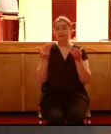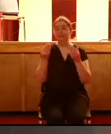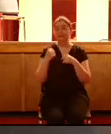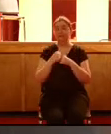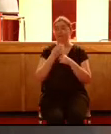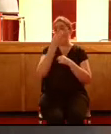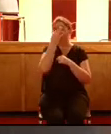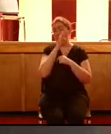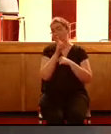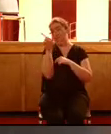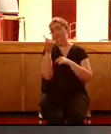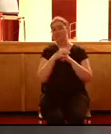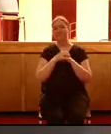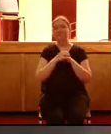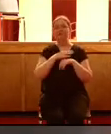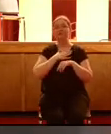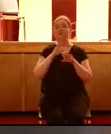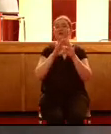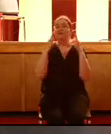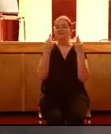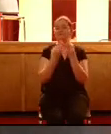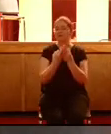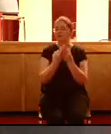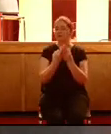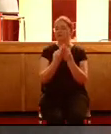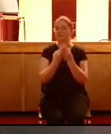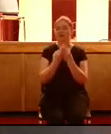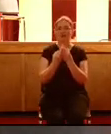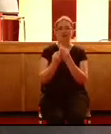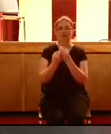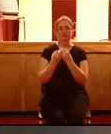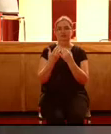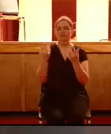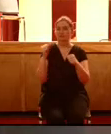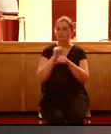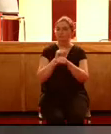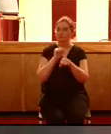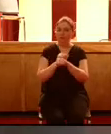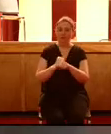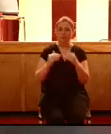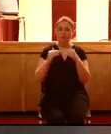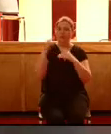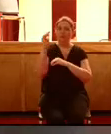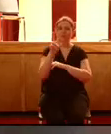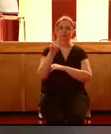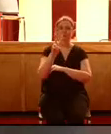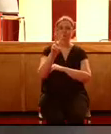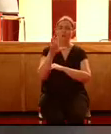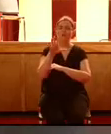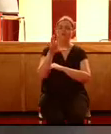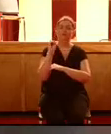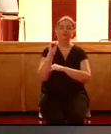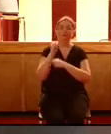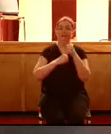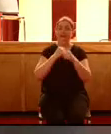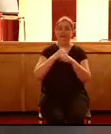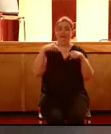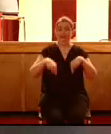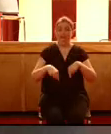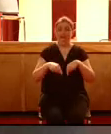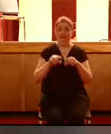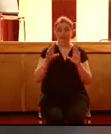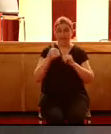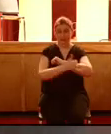of educators here in Bradford County. My family has put in well over 250 years into this county. I'm a